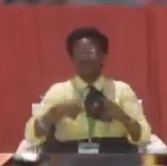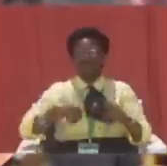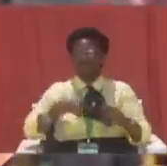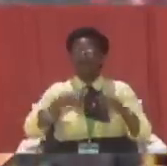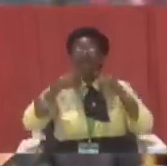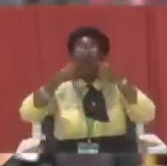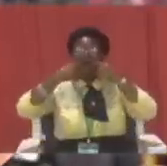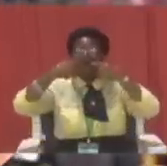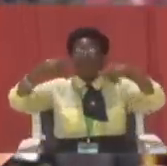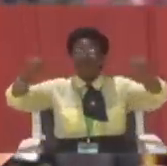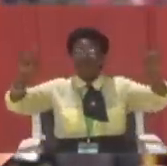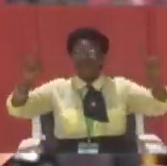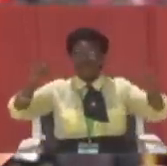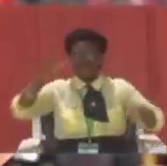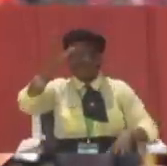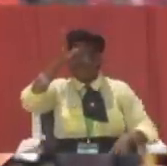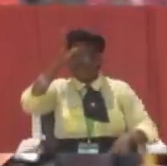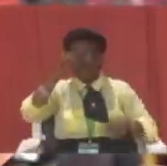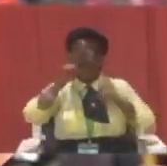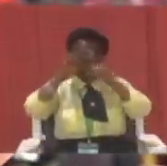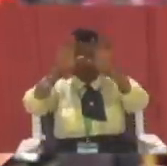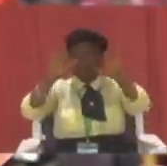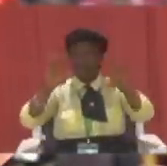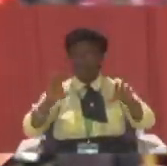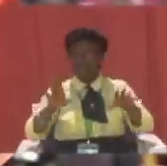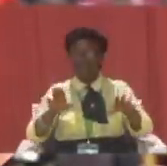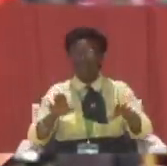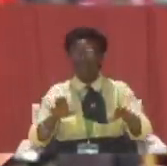And in the mighty name of Jesus Christ,